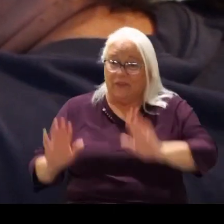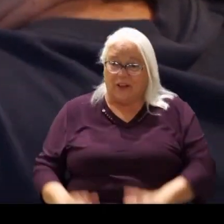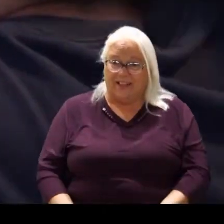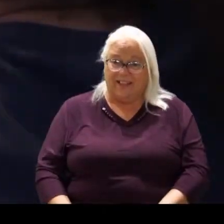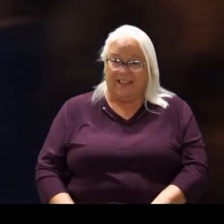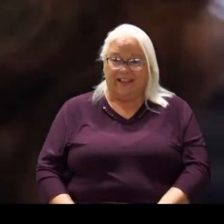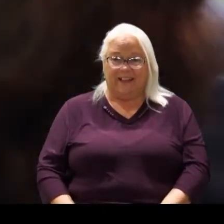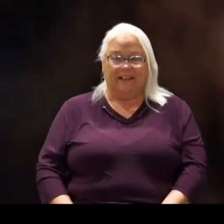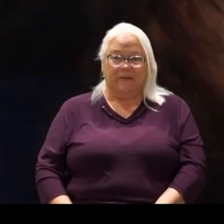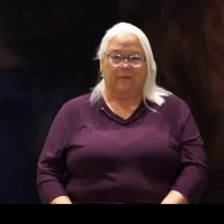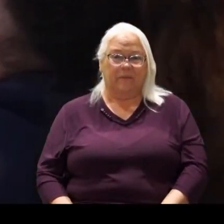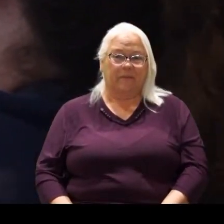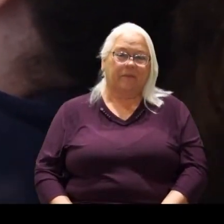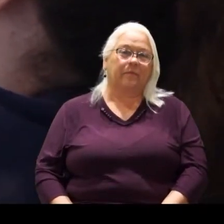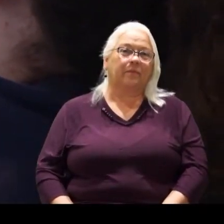That was wonderful!